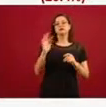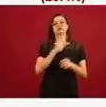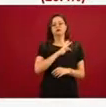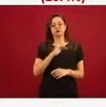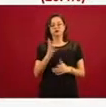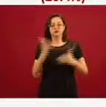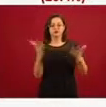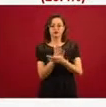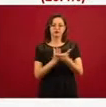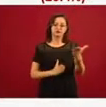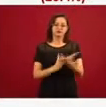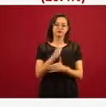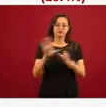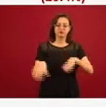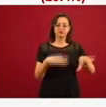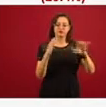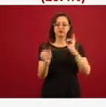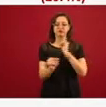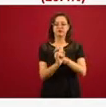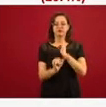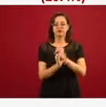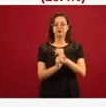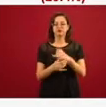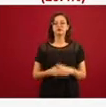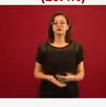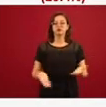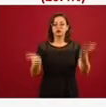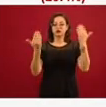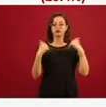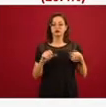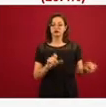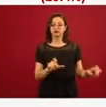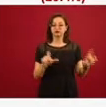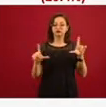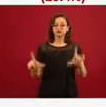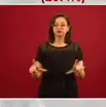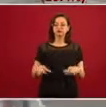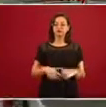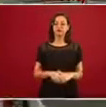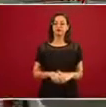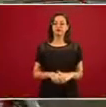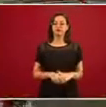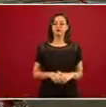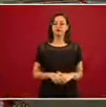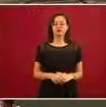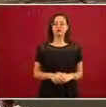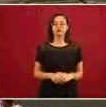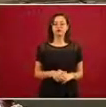this information with you, and we encourage the population to access it and check it for themselves.